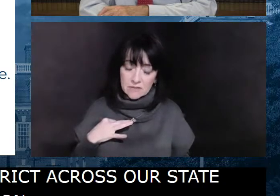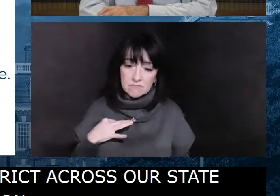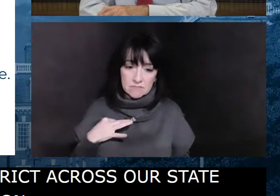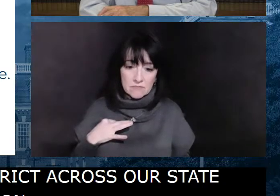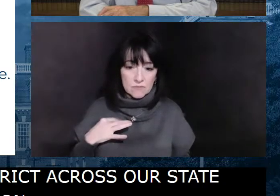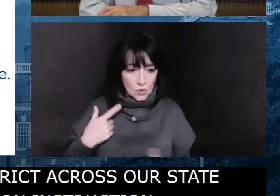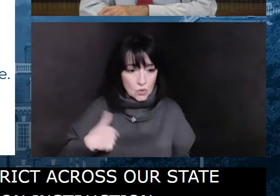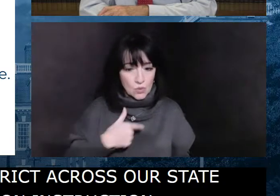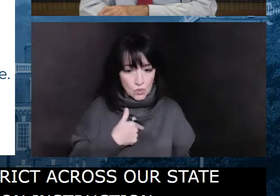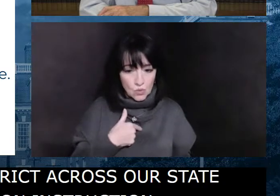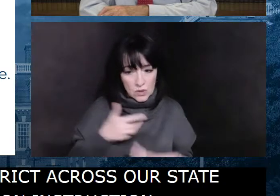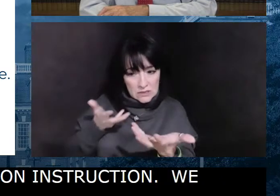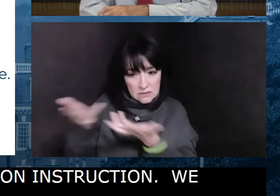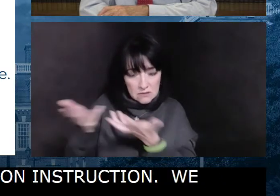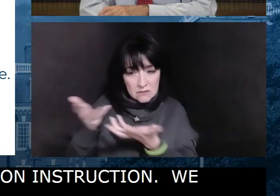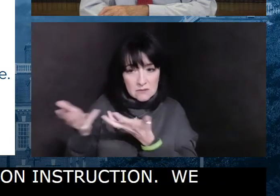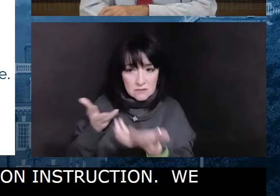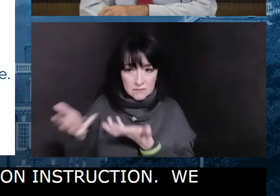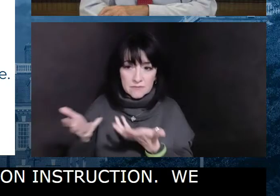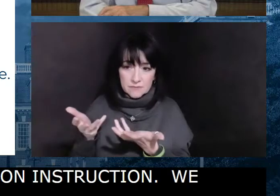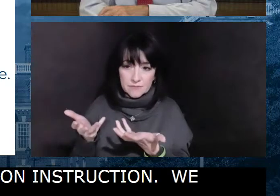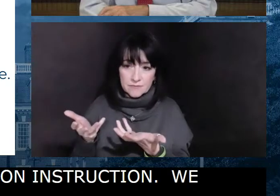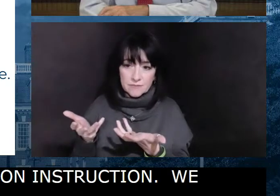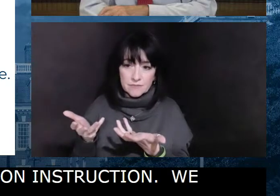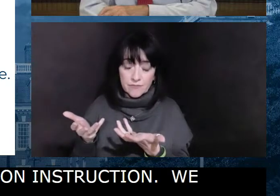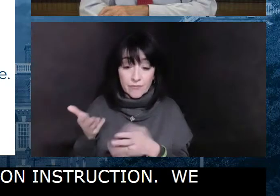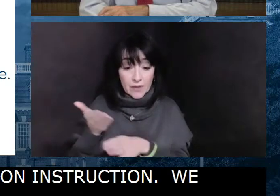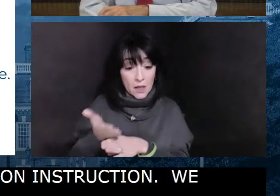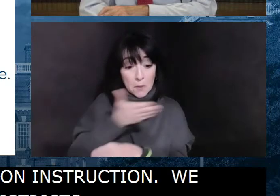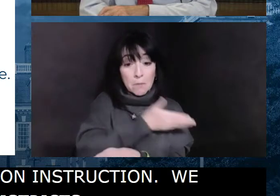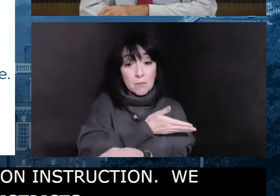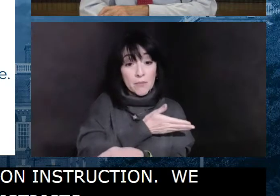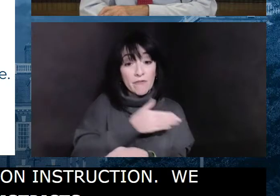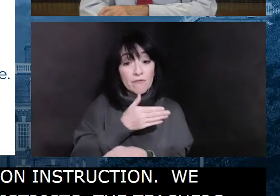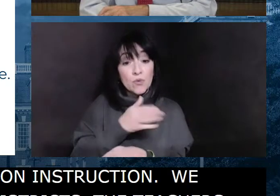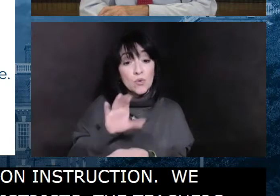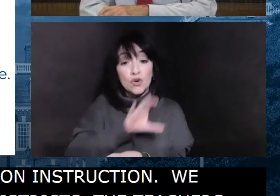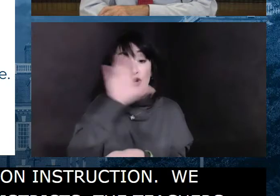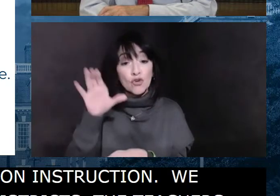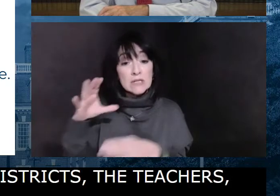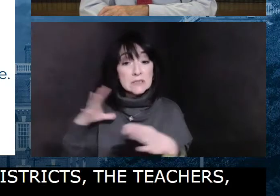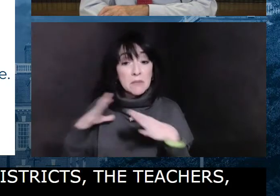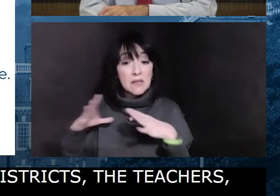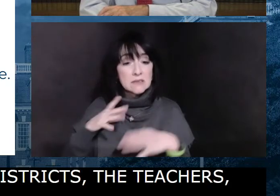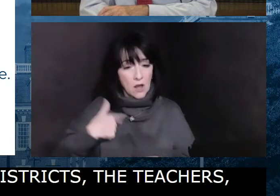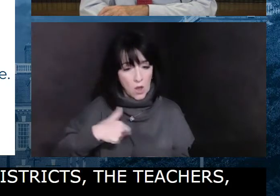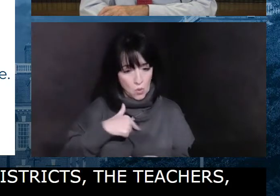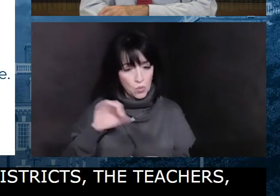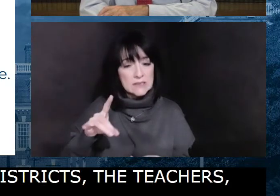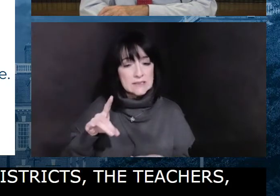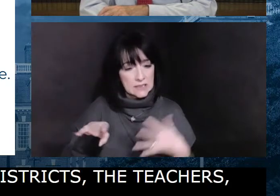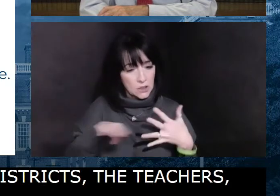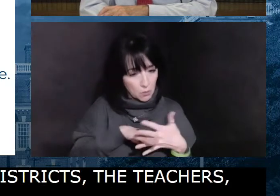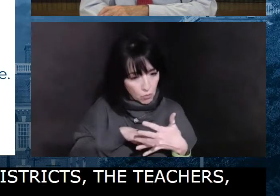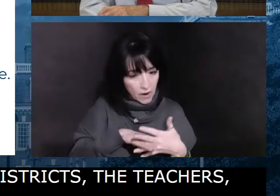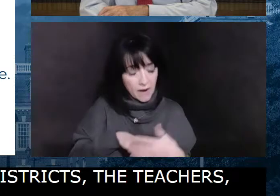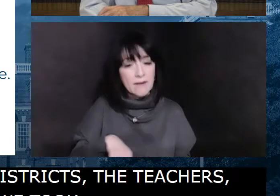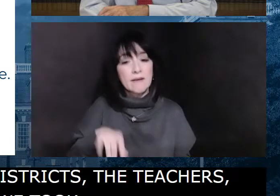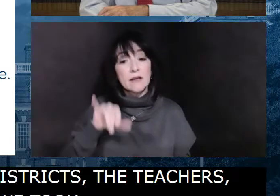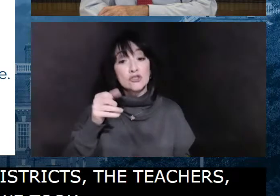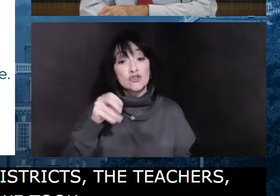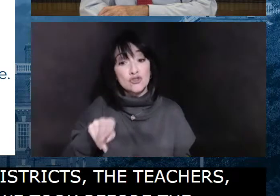that we took prior to the Christmas holidays and another week into January.